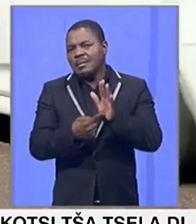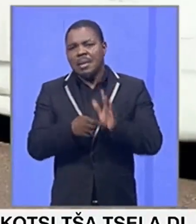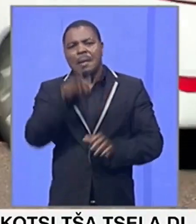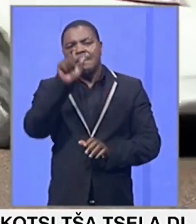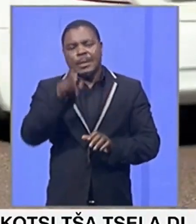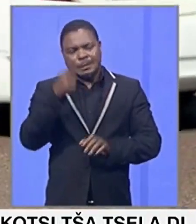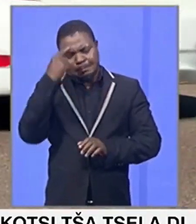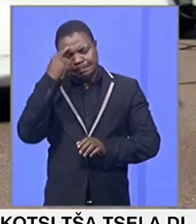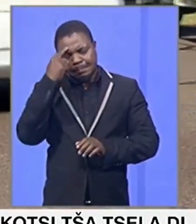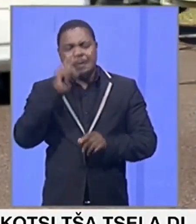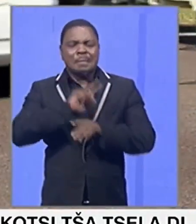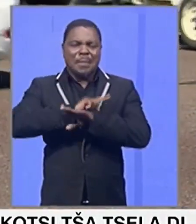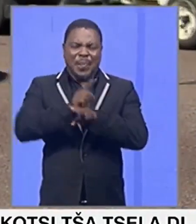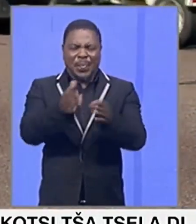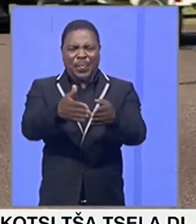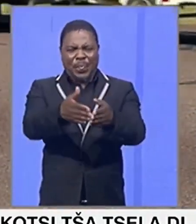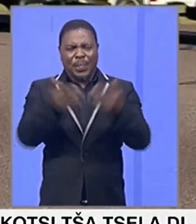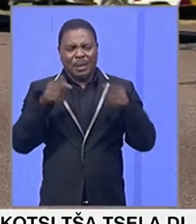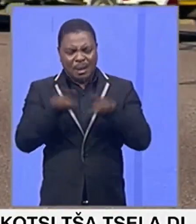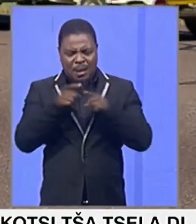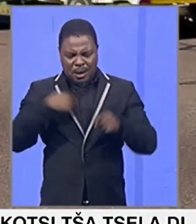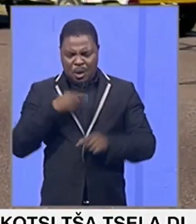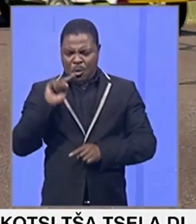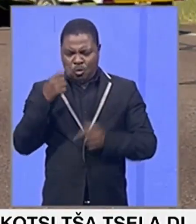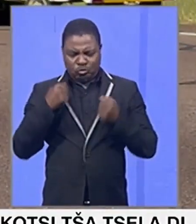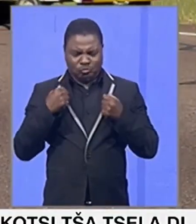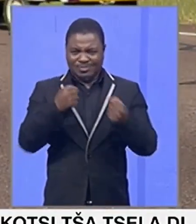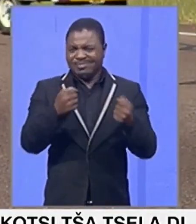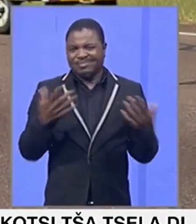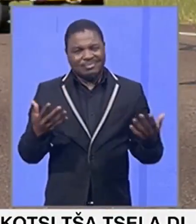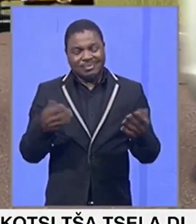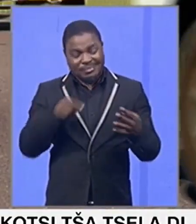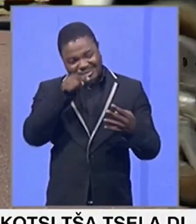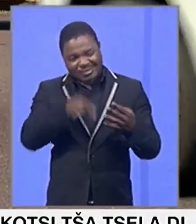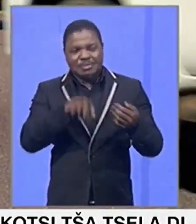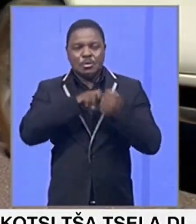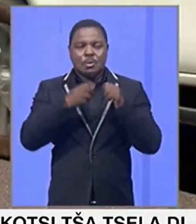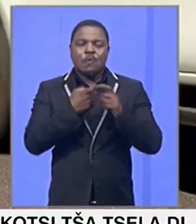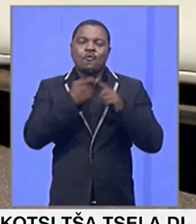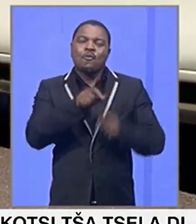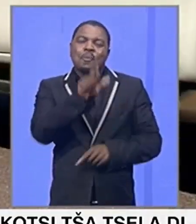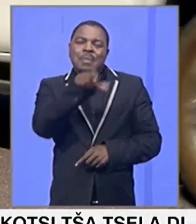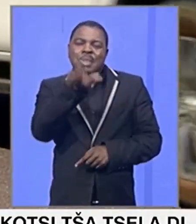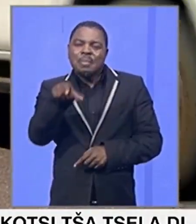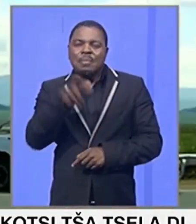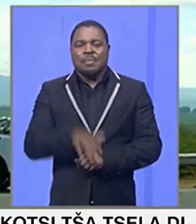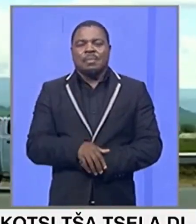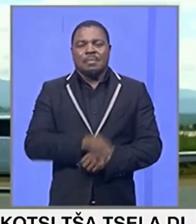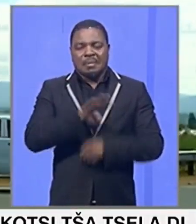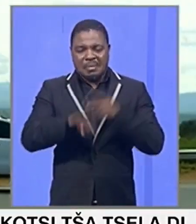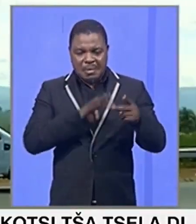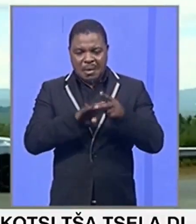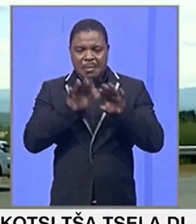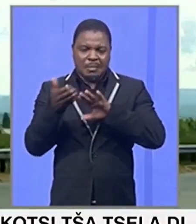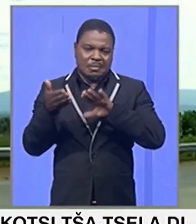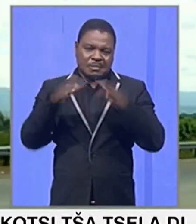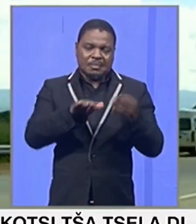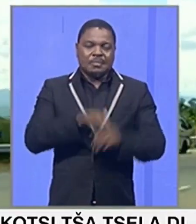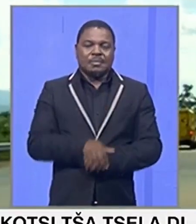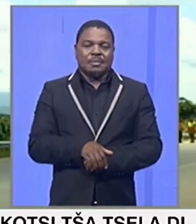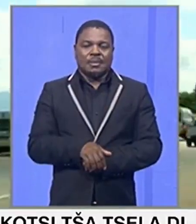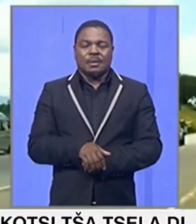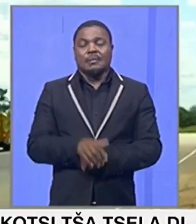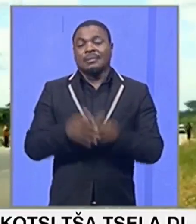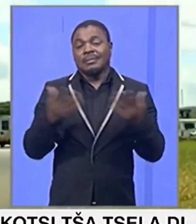to speed like he's the only one on the road. So it's human factors that account for more fatalities on our roads. Then of